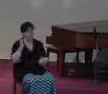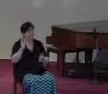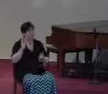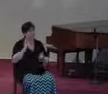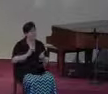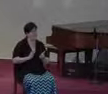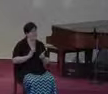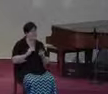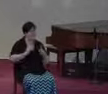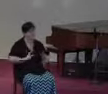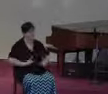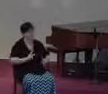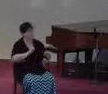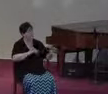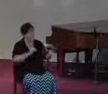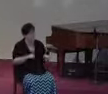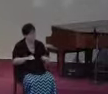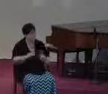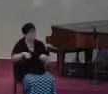for themselves and for others,